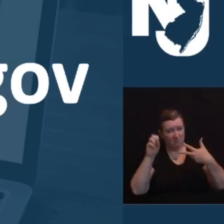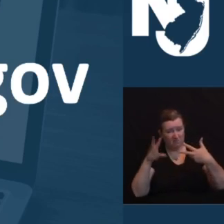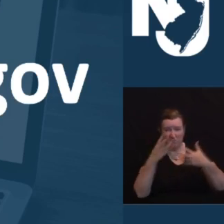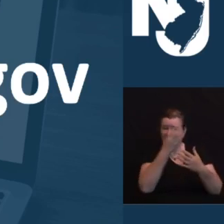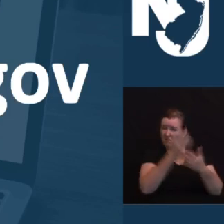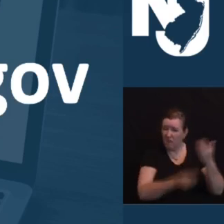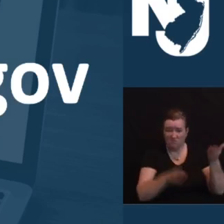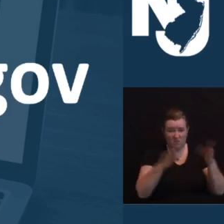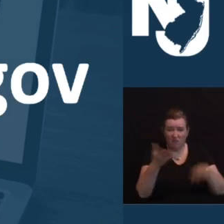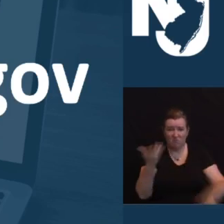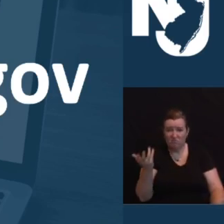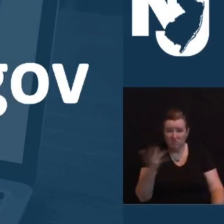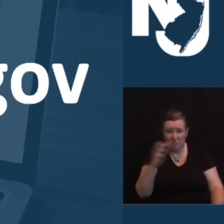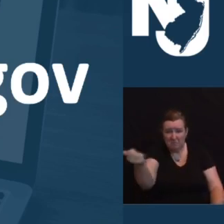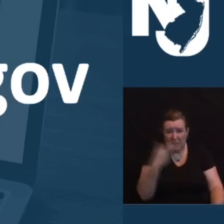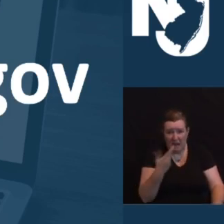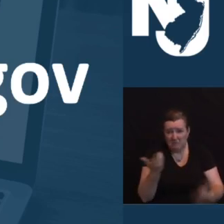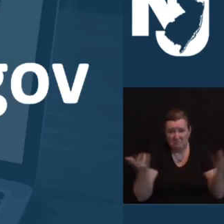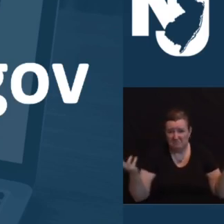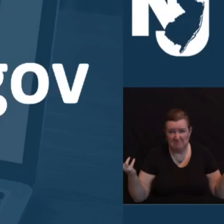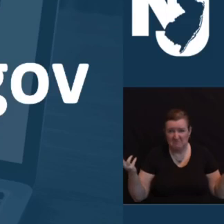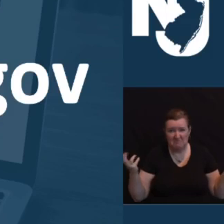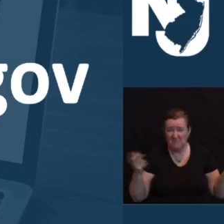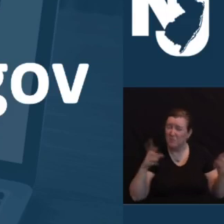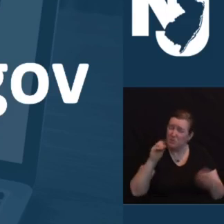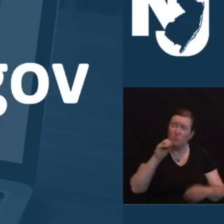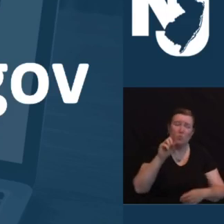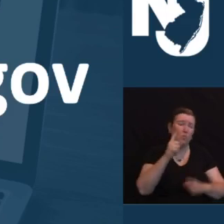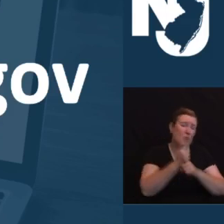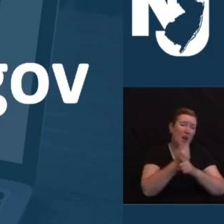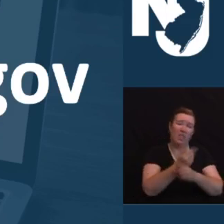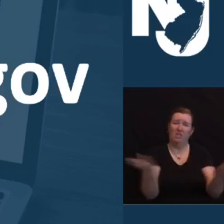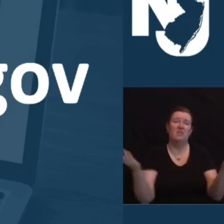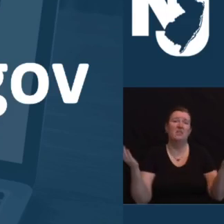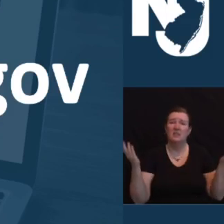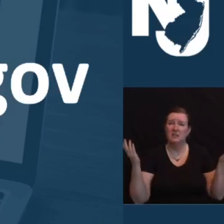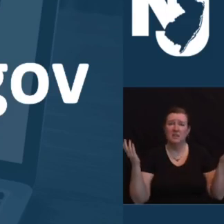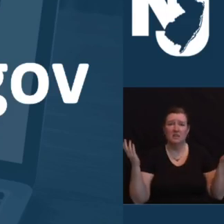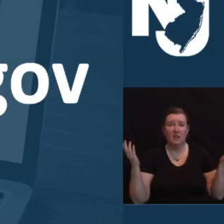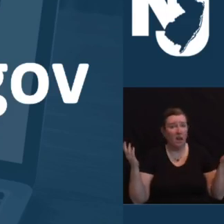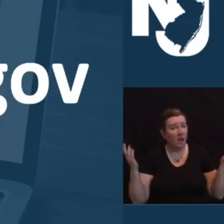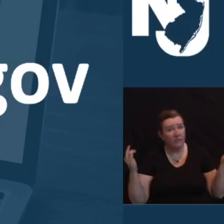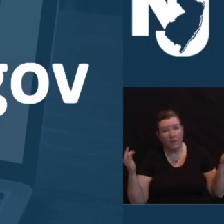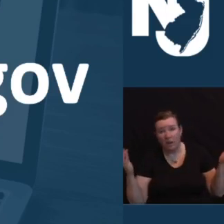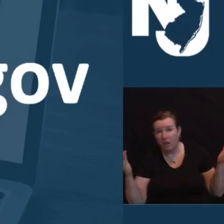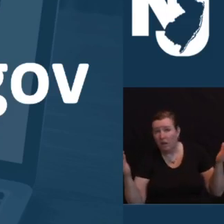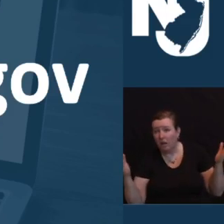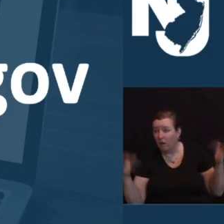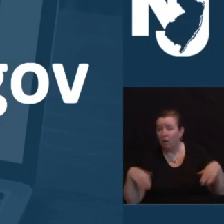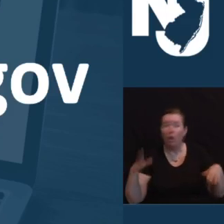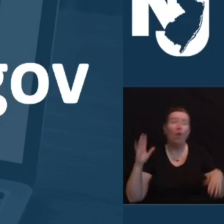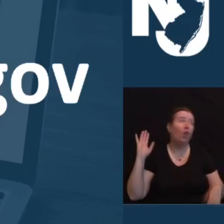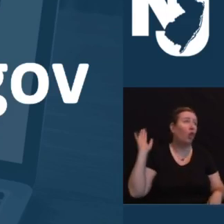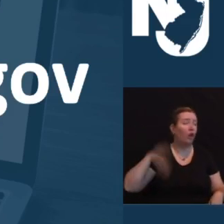the right thing as millions of you have. And for those of you who haven't, wake up. For crying out loud, wake